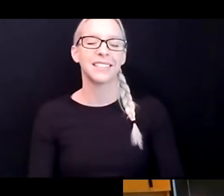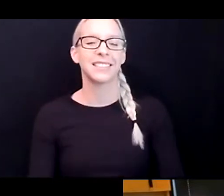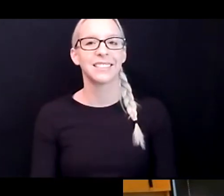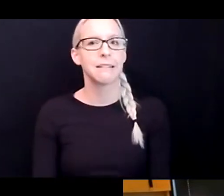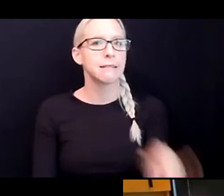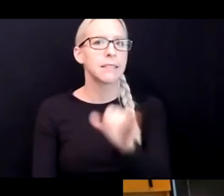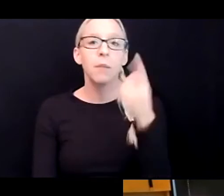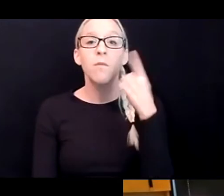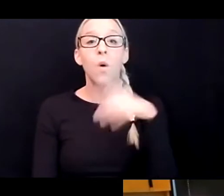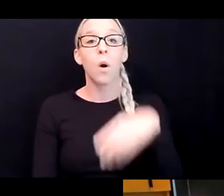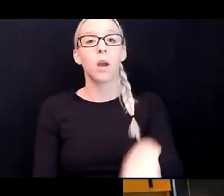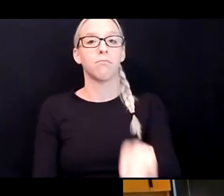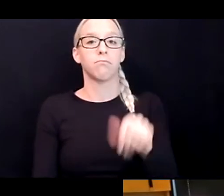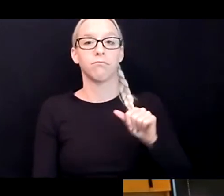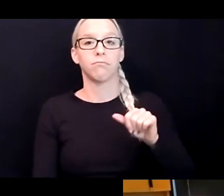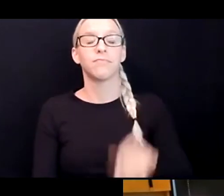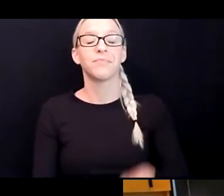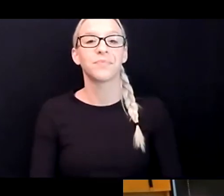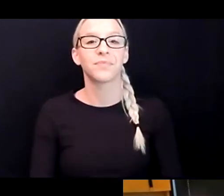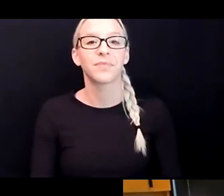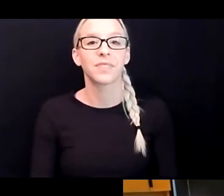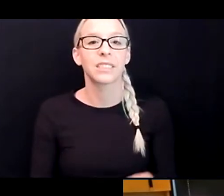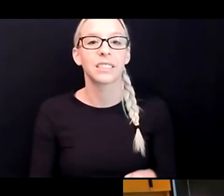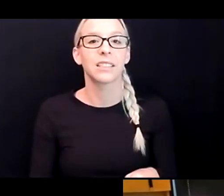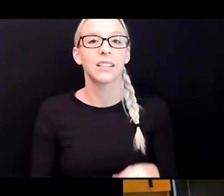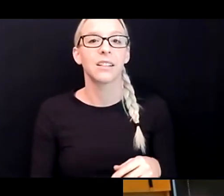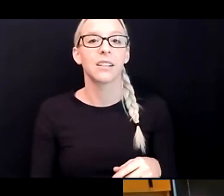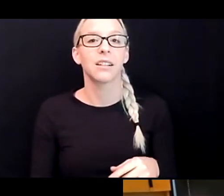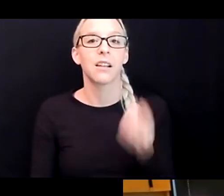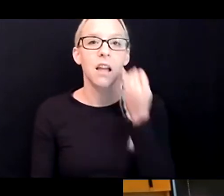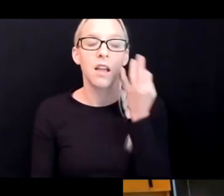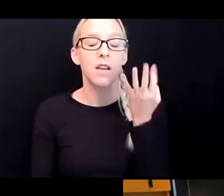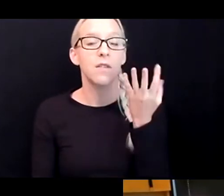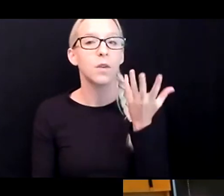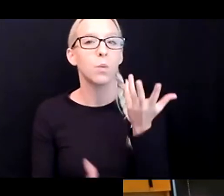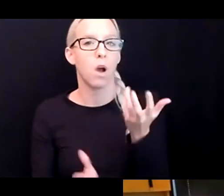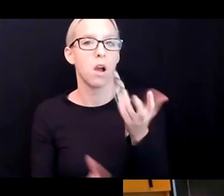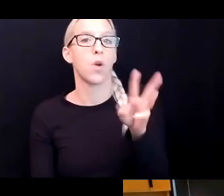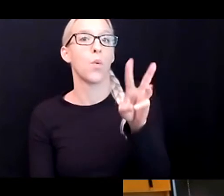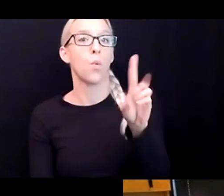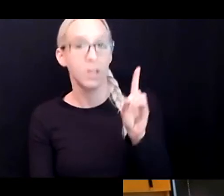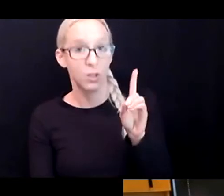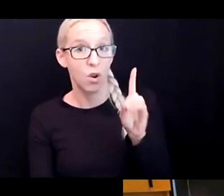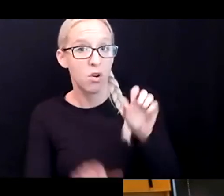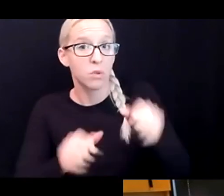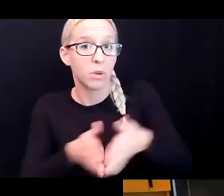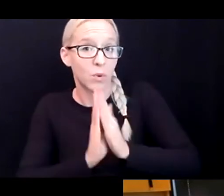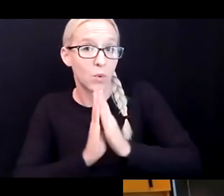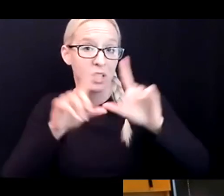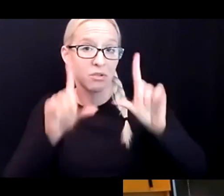out. You would log on. If you want a check to be sent, you can request a check to be sent to you or a third